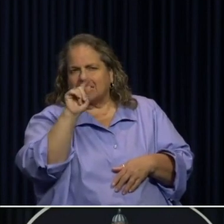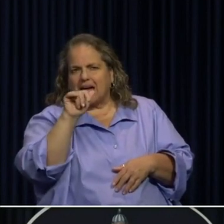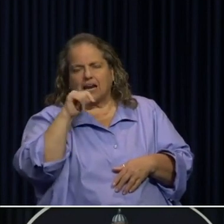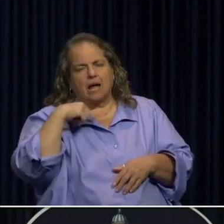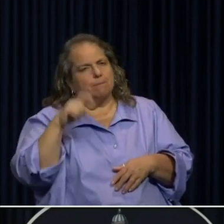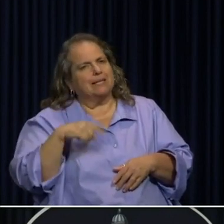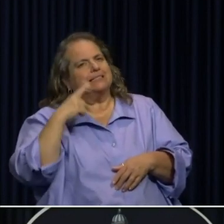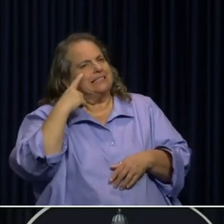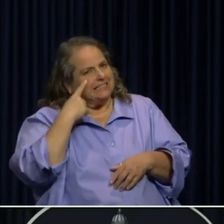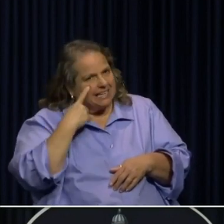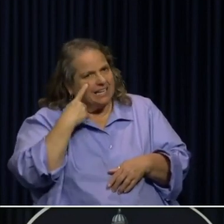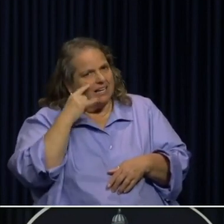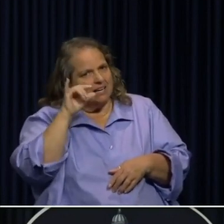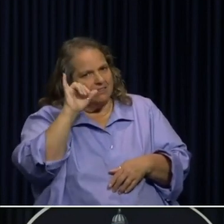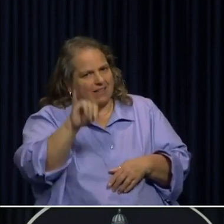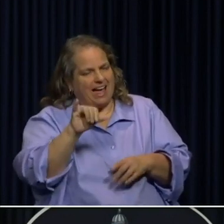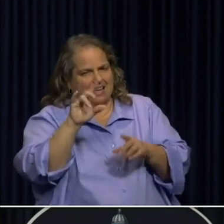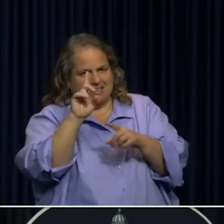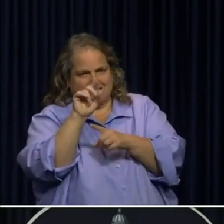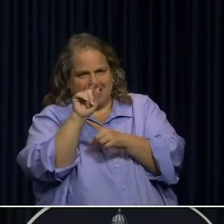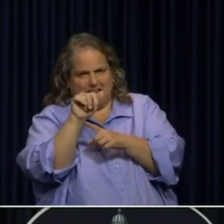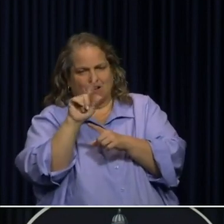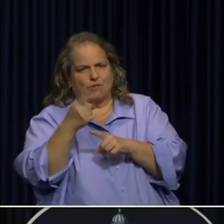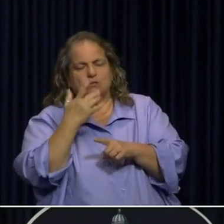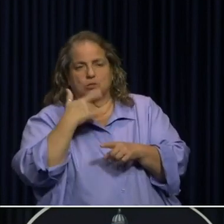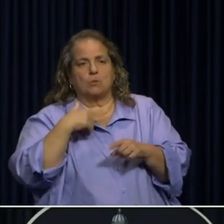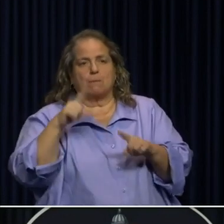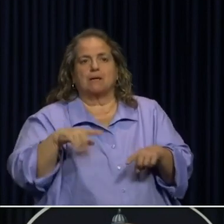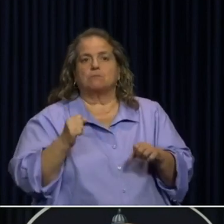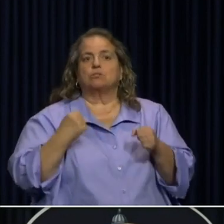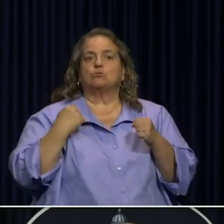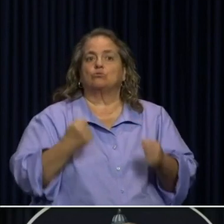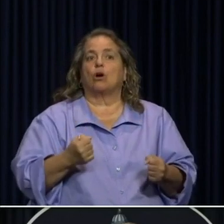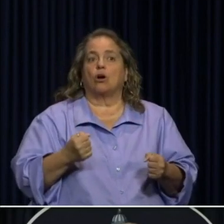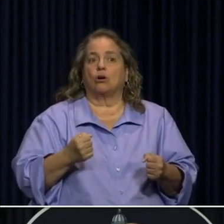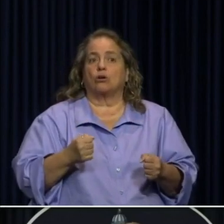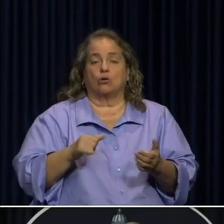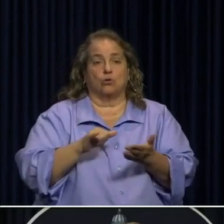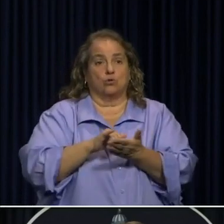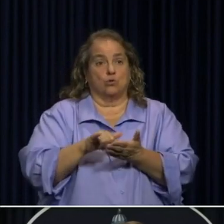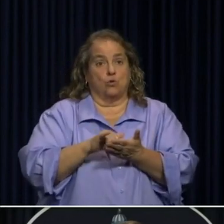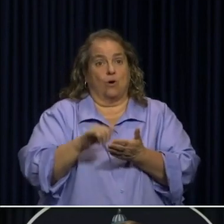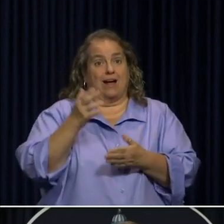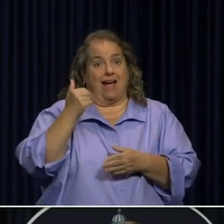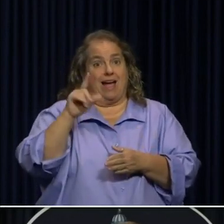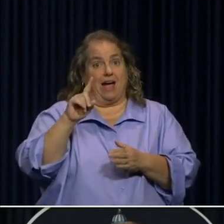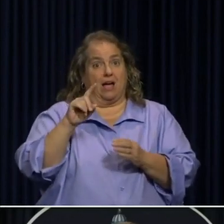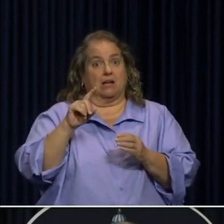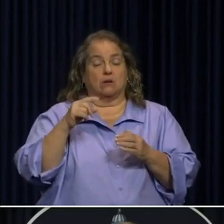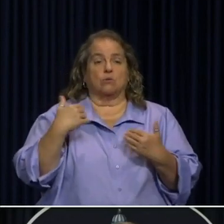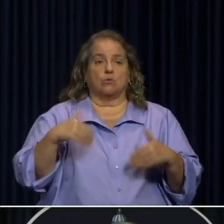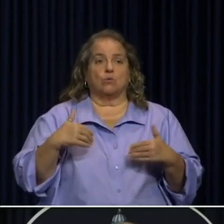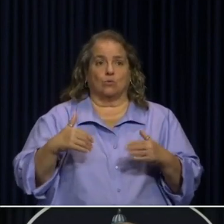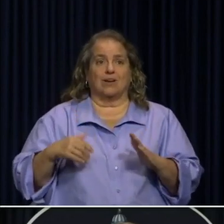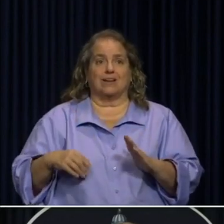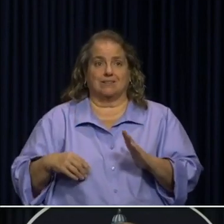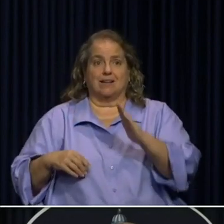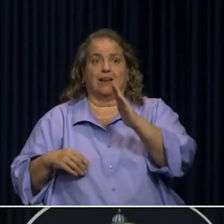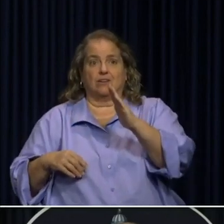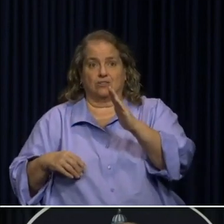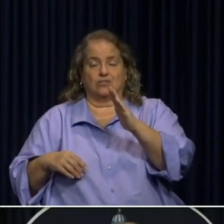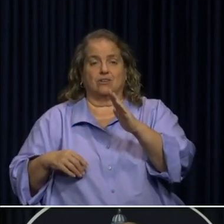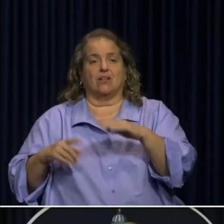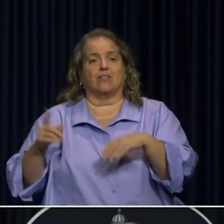be strong. Now, New York had a significant escalation, not like this, because they